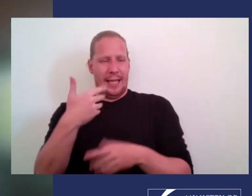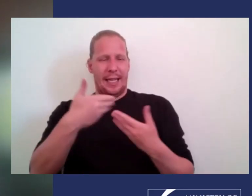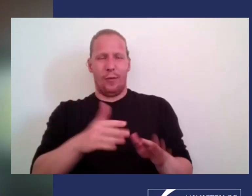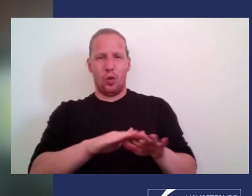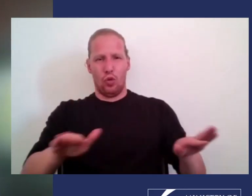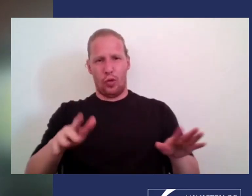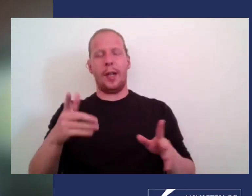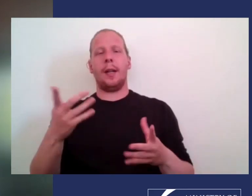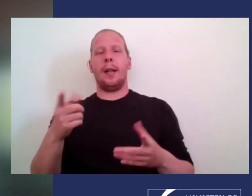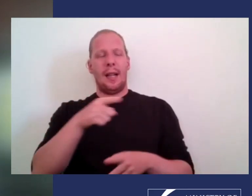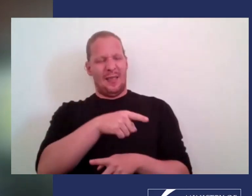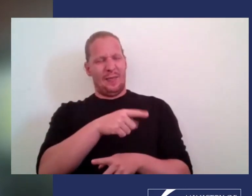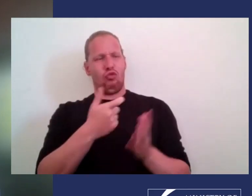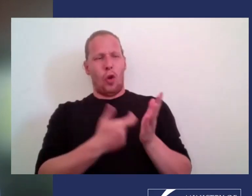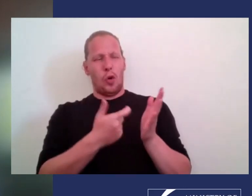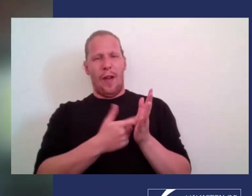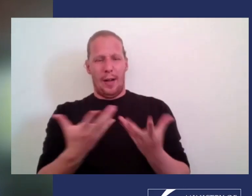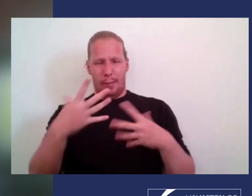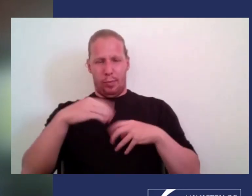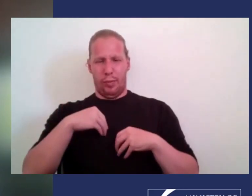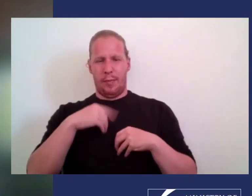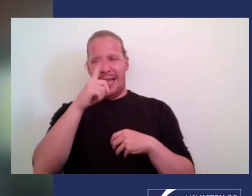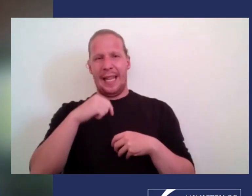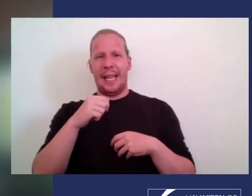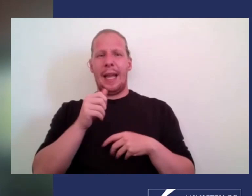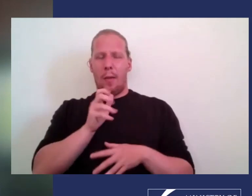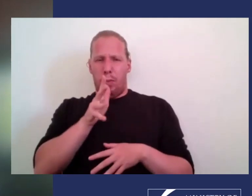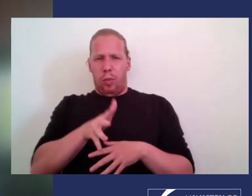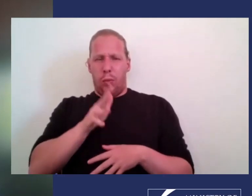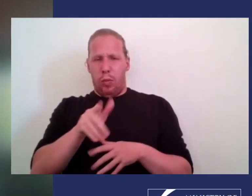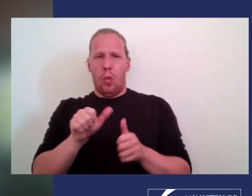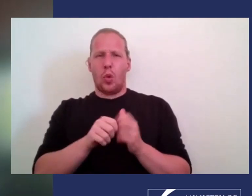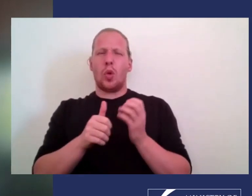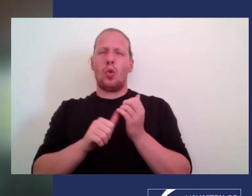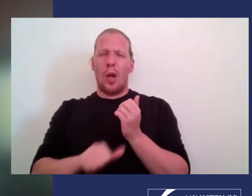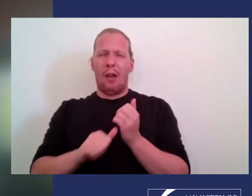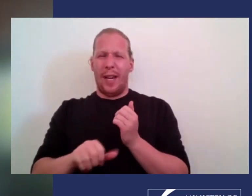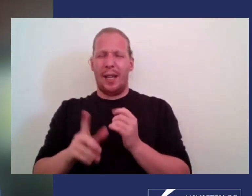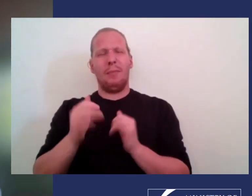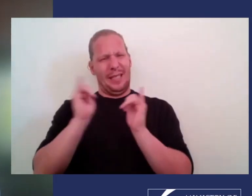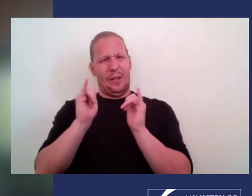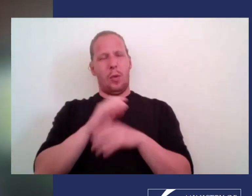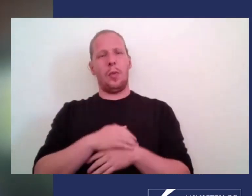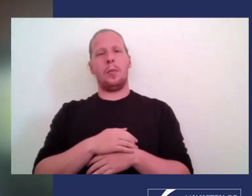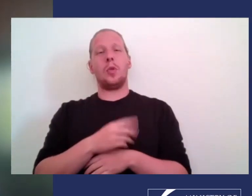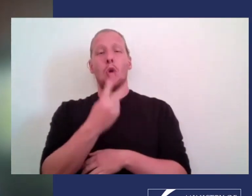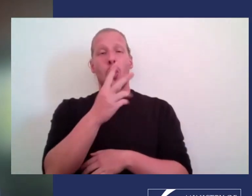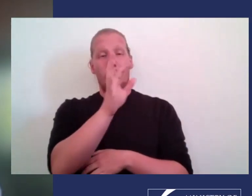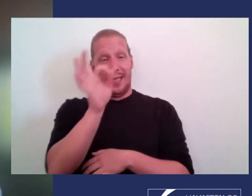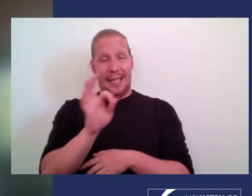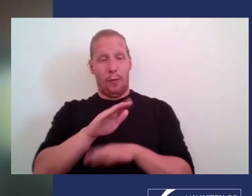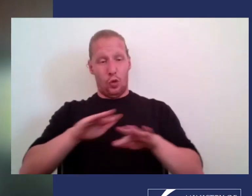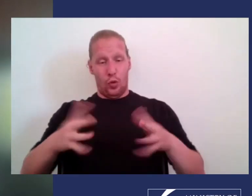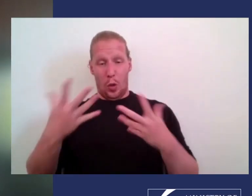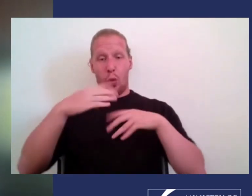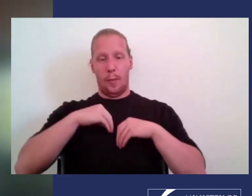rotavirus, which causes diarrhea and vomiting. And about 2% of children who get rotavirus end up in hospital. And some children,